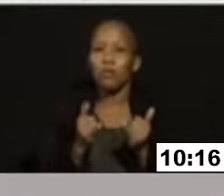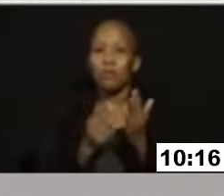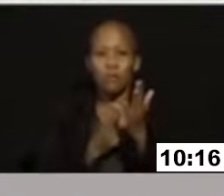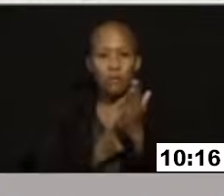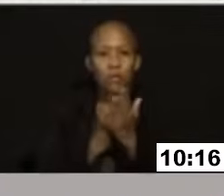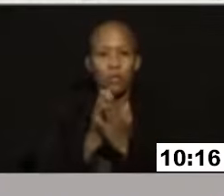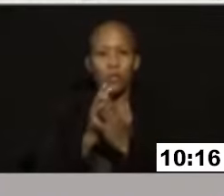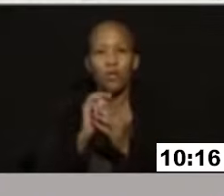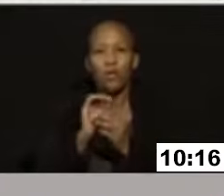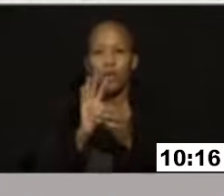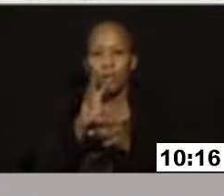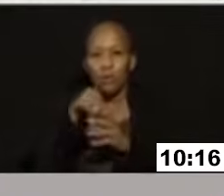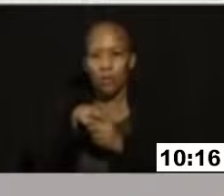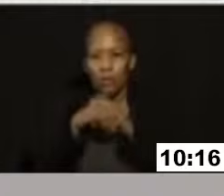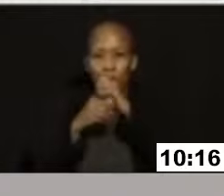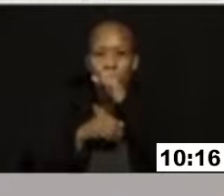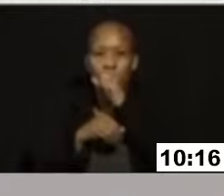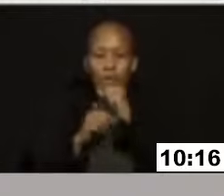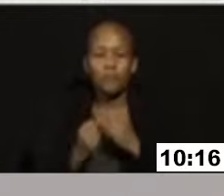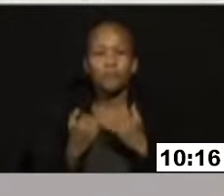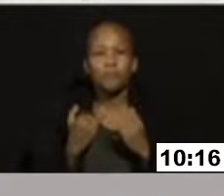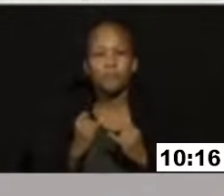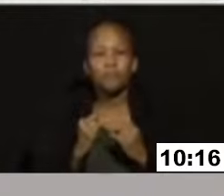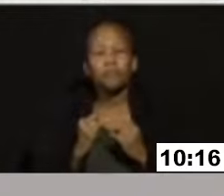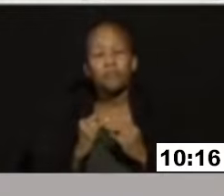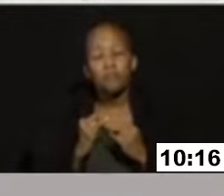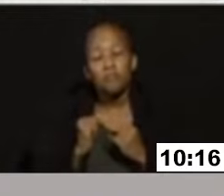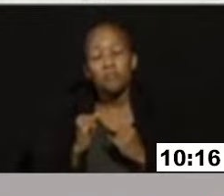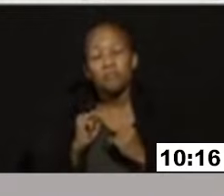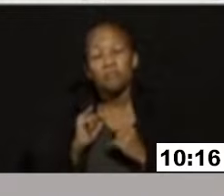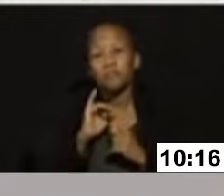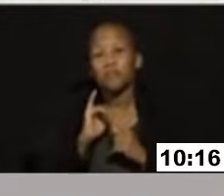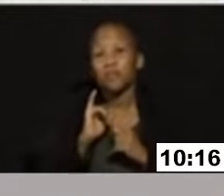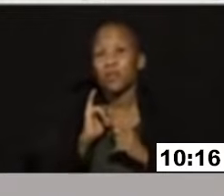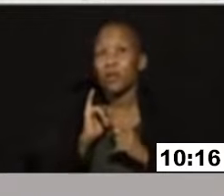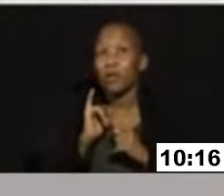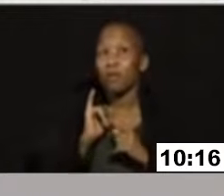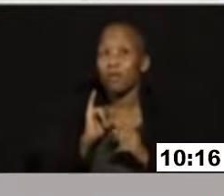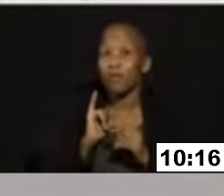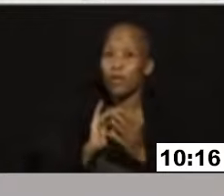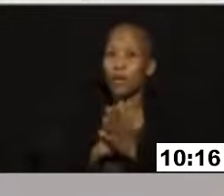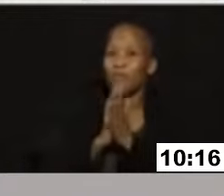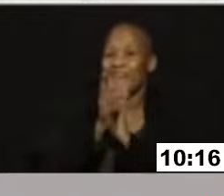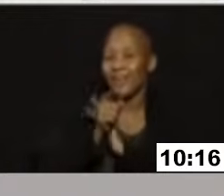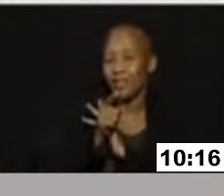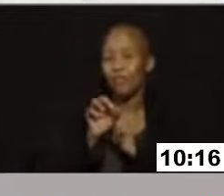there. It's simply not made out in the application to cross-examine. All that